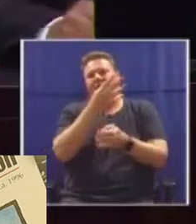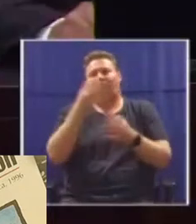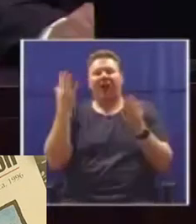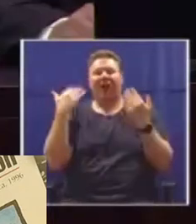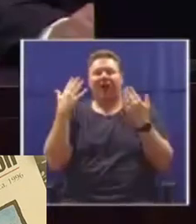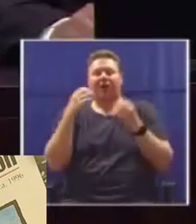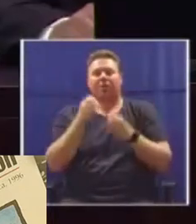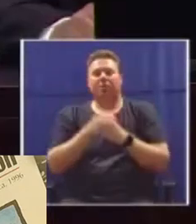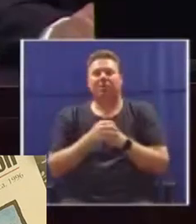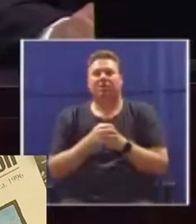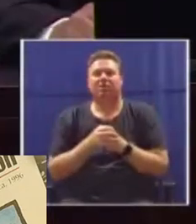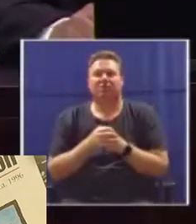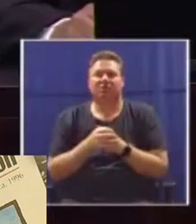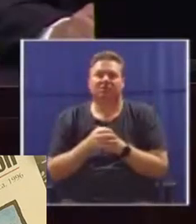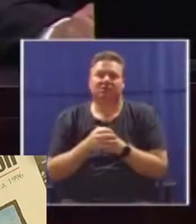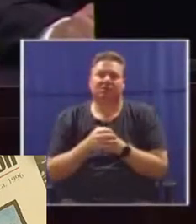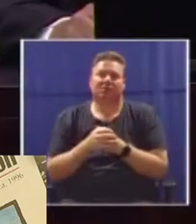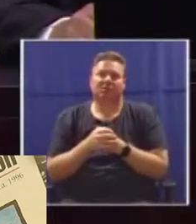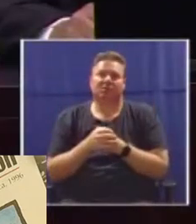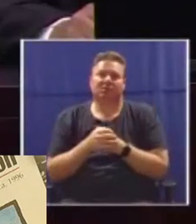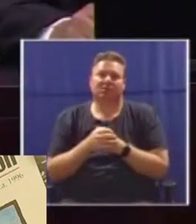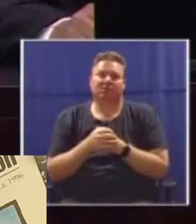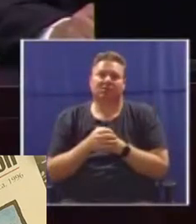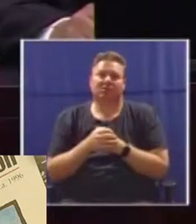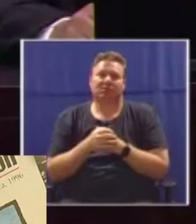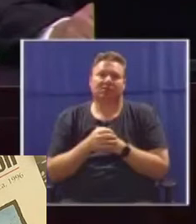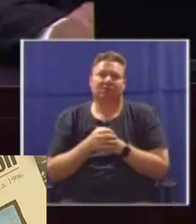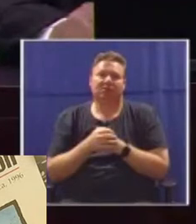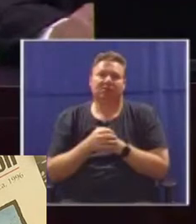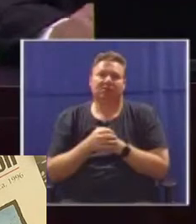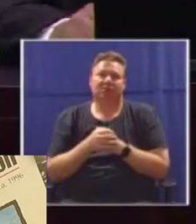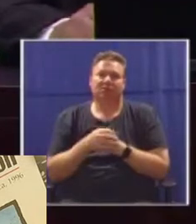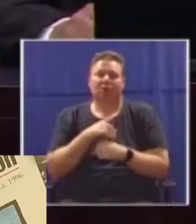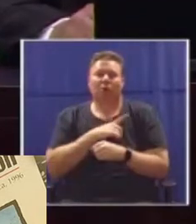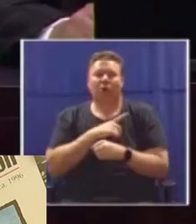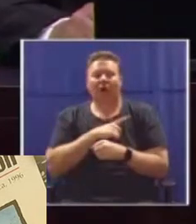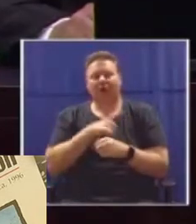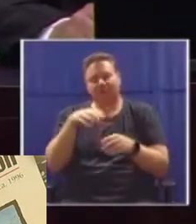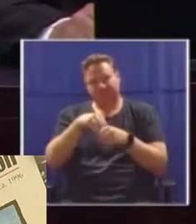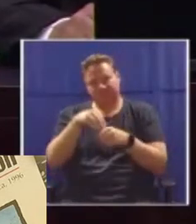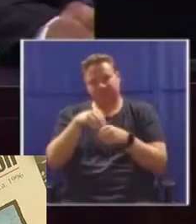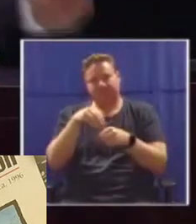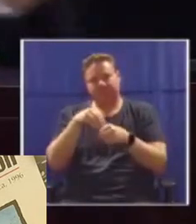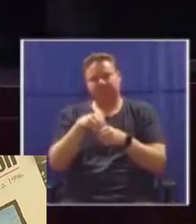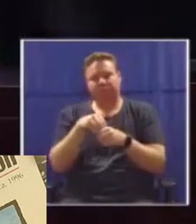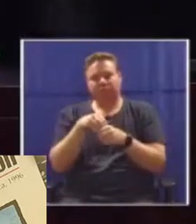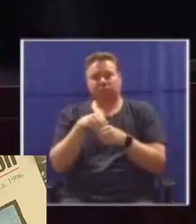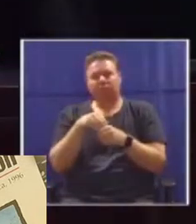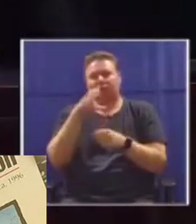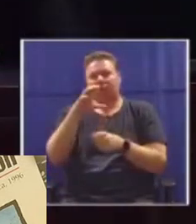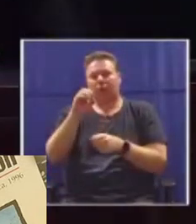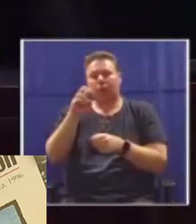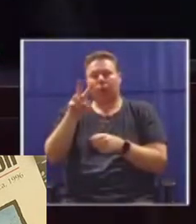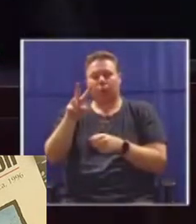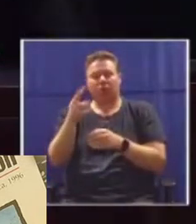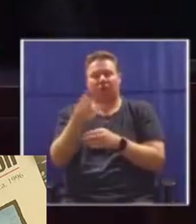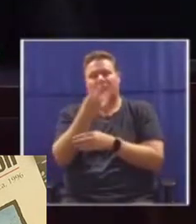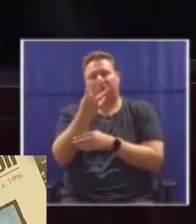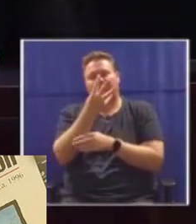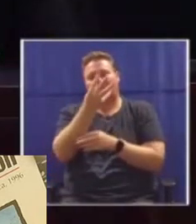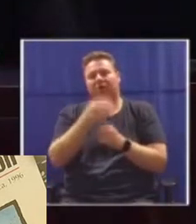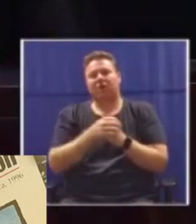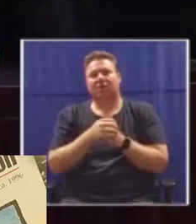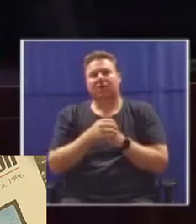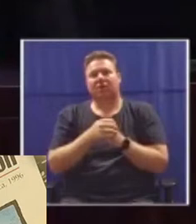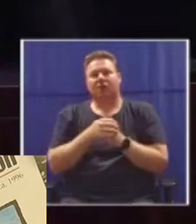through their exhaust chimney as this contributes to carbon and sulfur emission. This has resulted